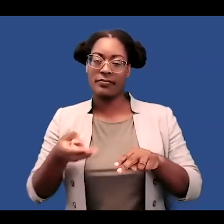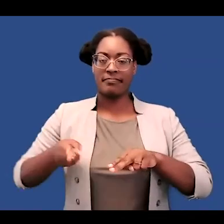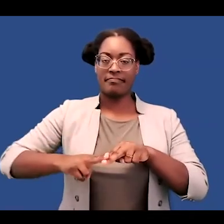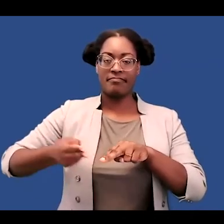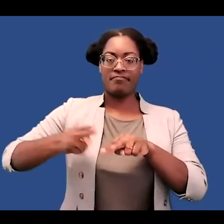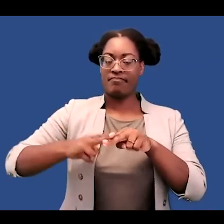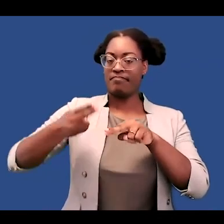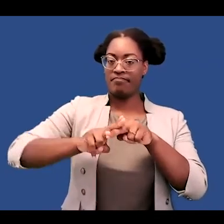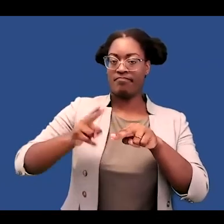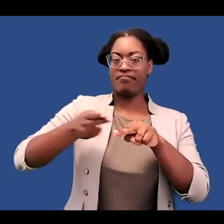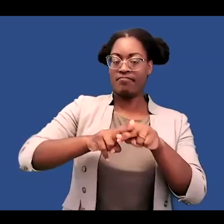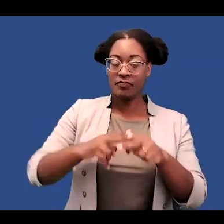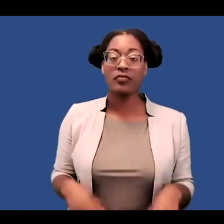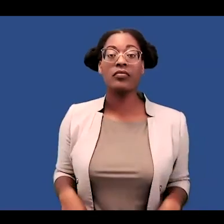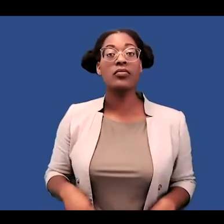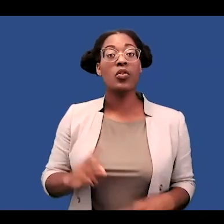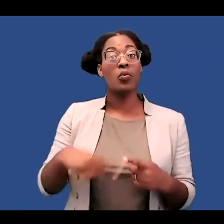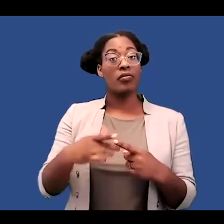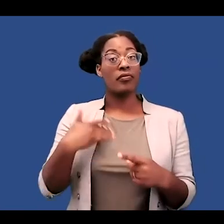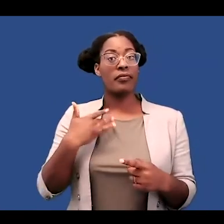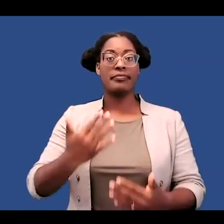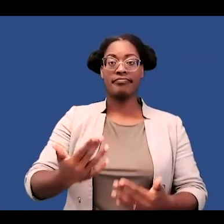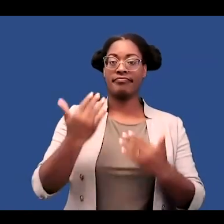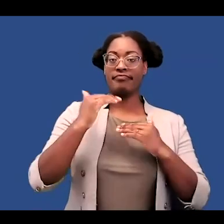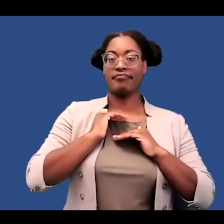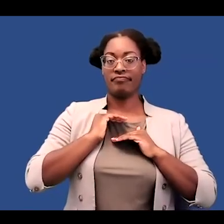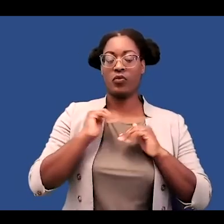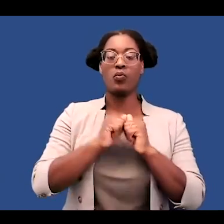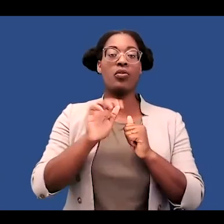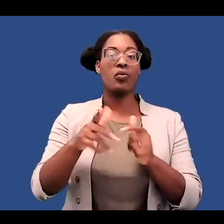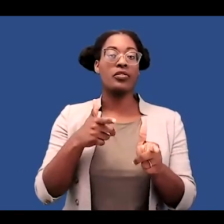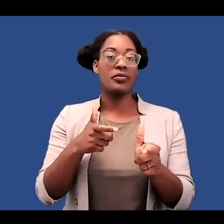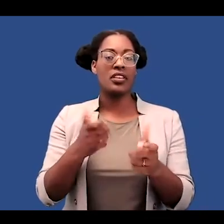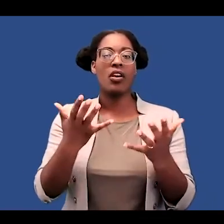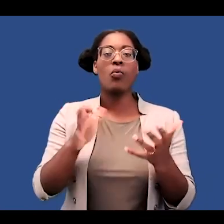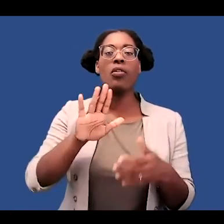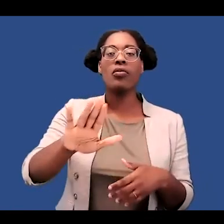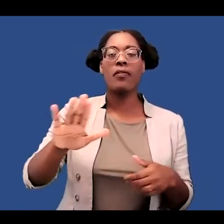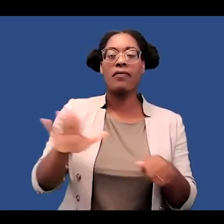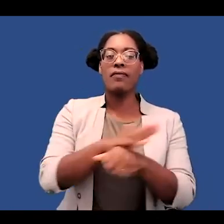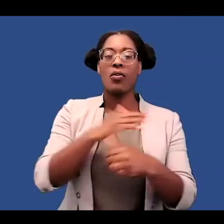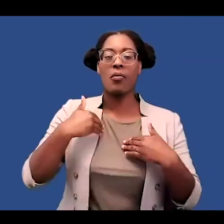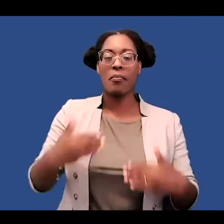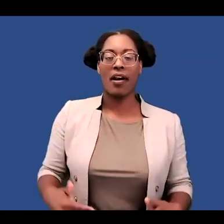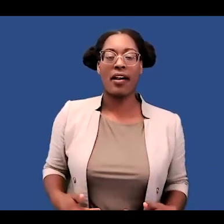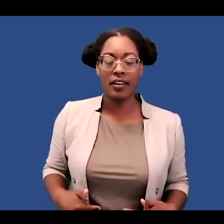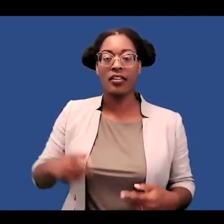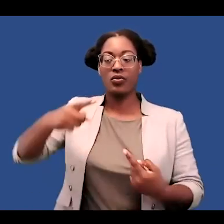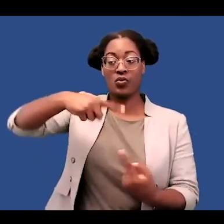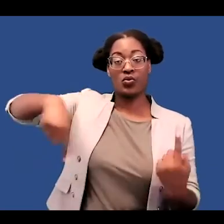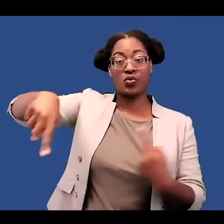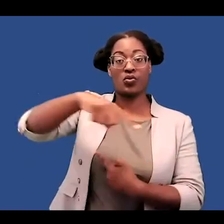momentum in your spin and it's going as fast as you need it to go, I want you to turn your whole entire body in the direction of the